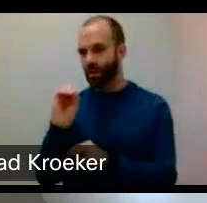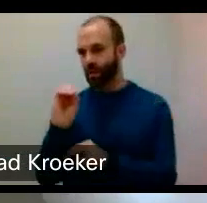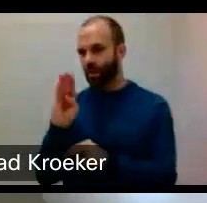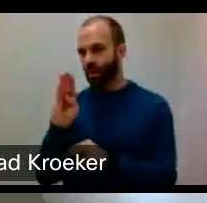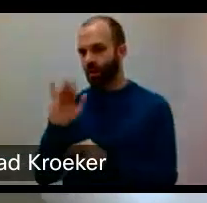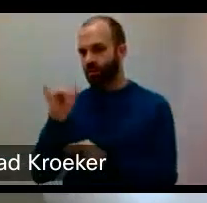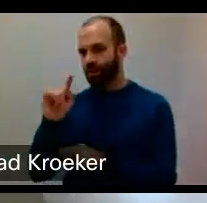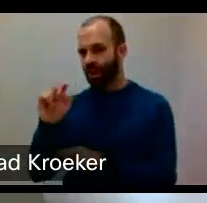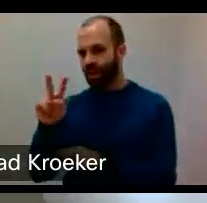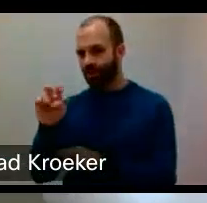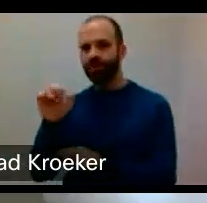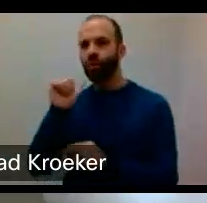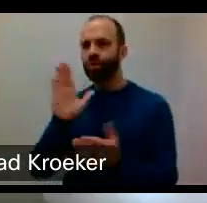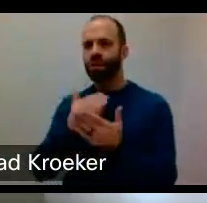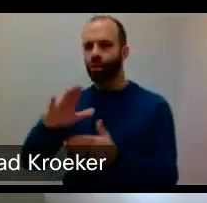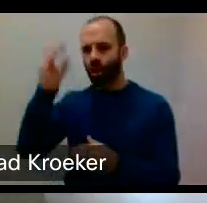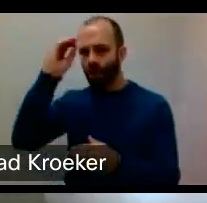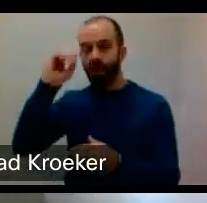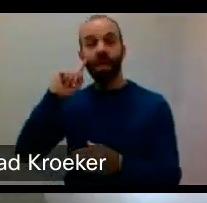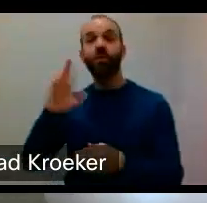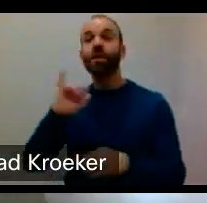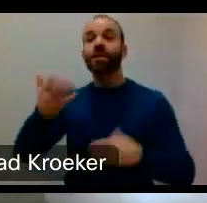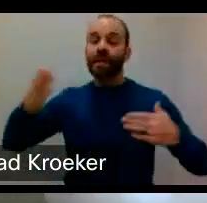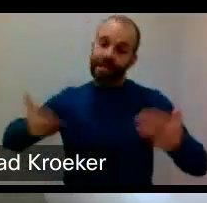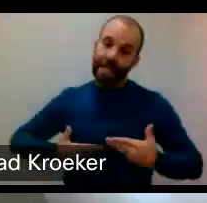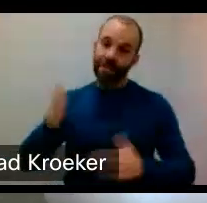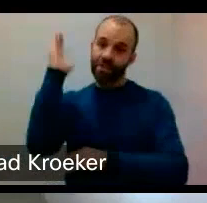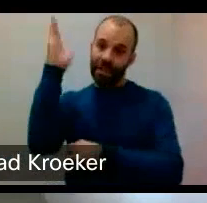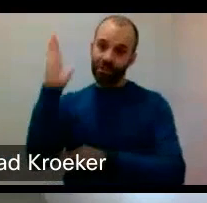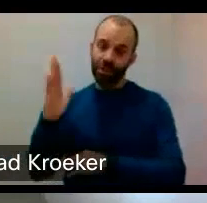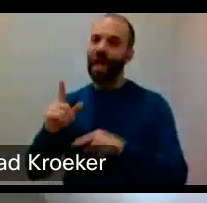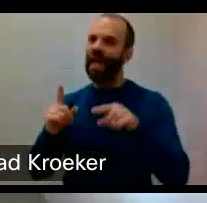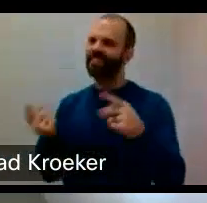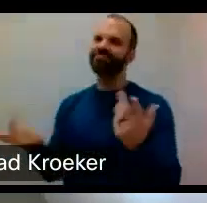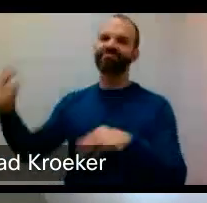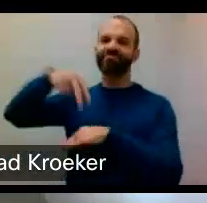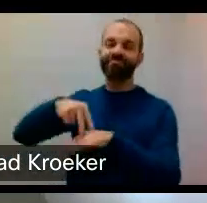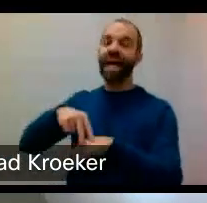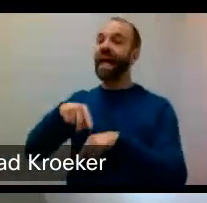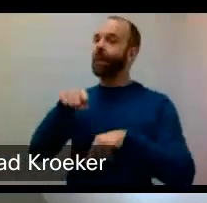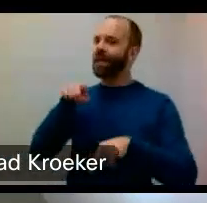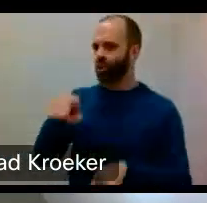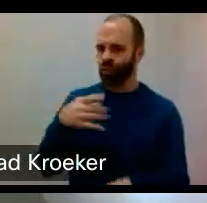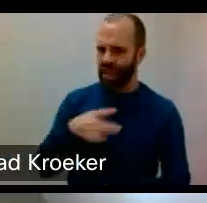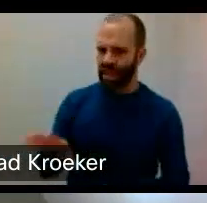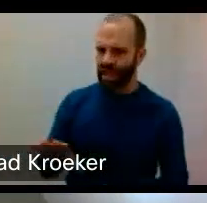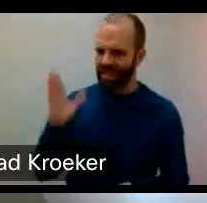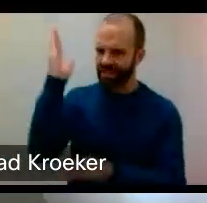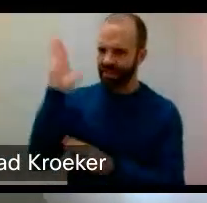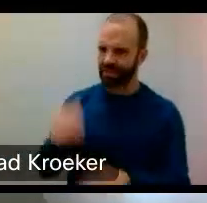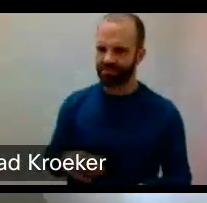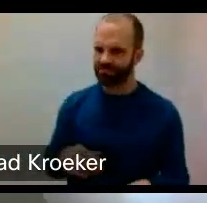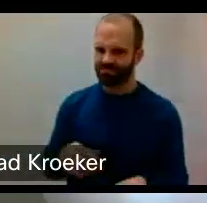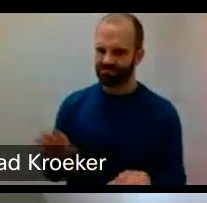opinion. So if you had a guest lecturer to your class and you didn't like it, you did not think it was valuable, maybe you thought